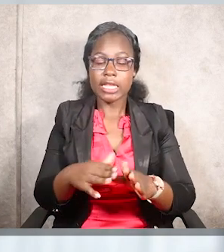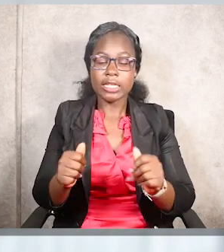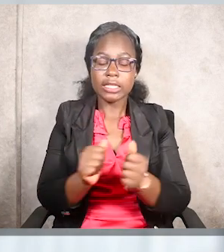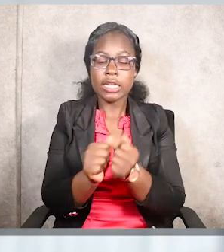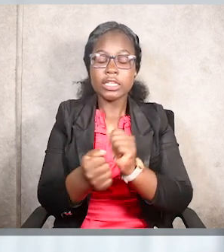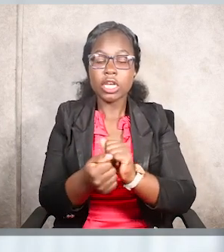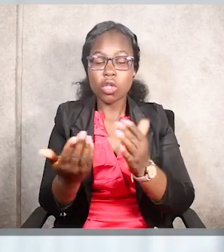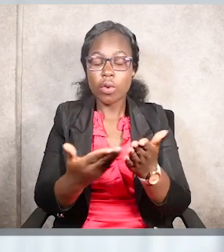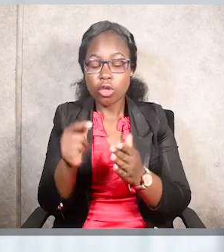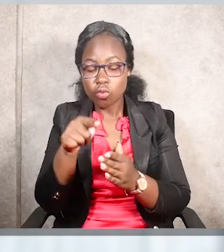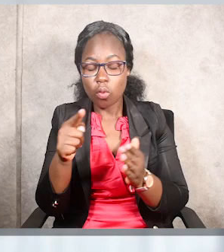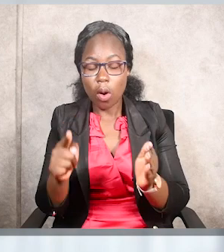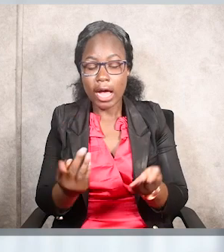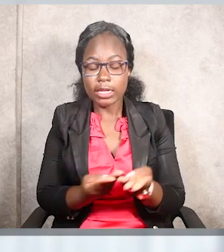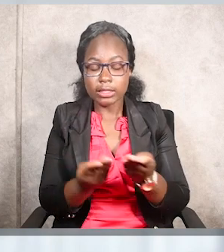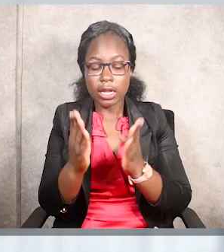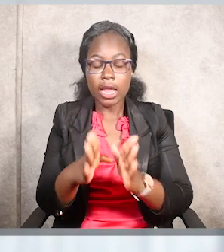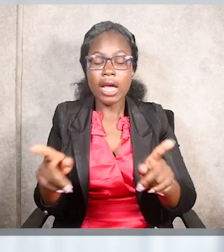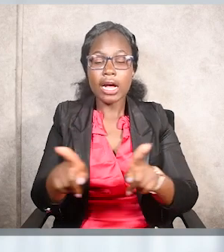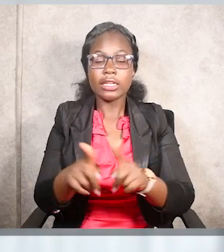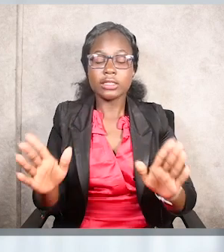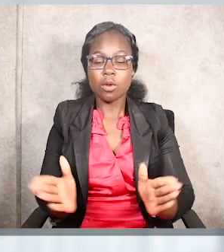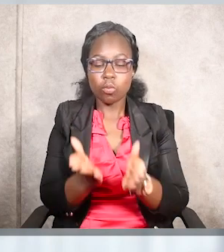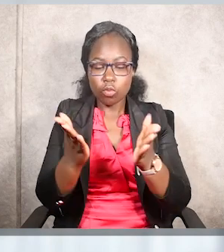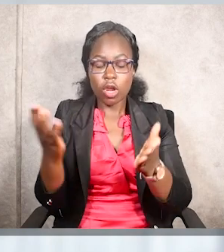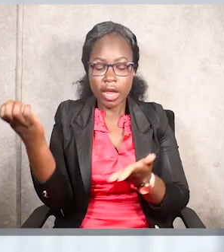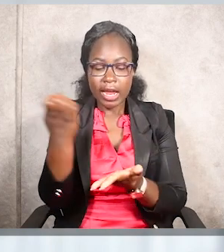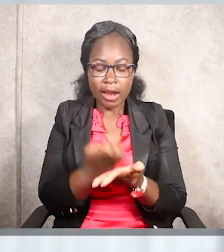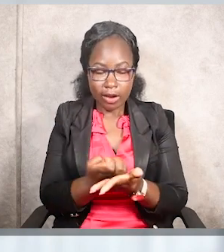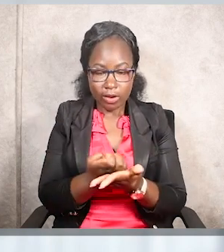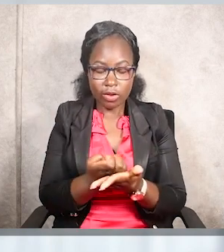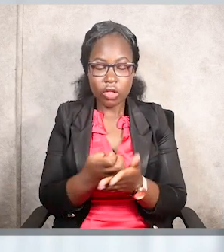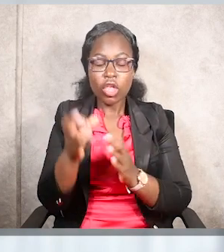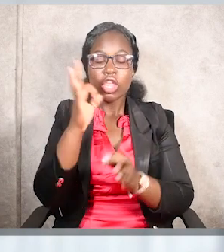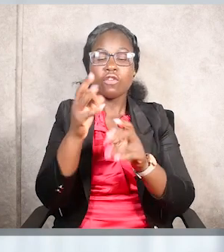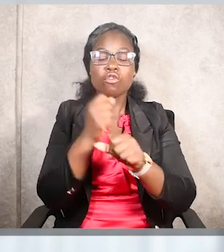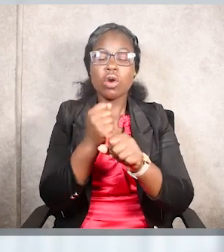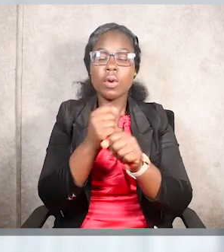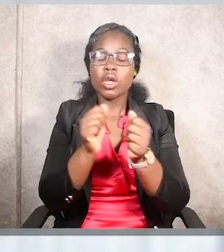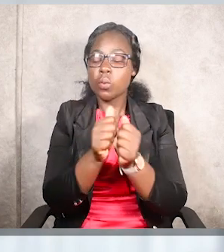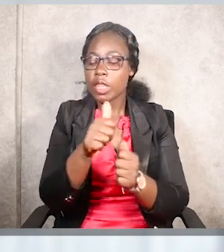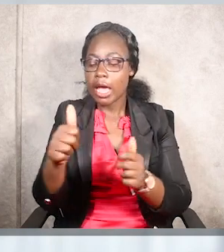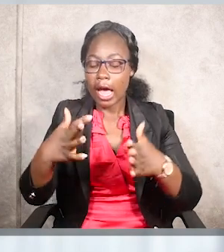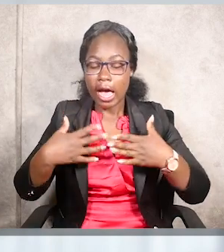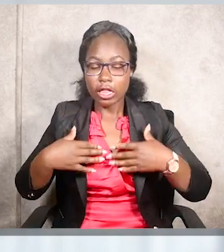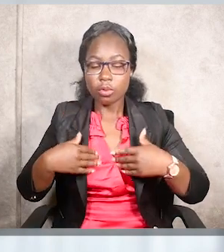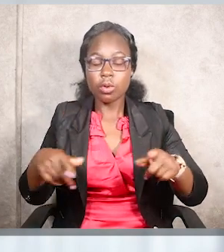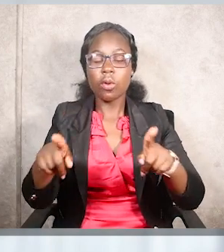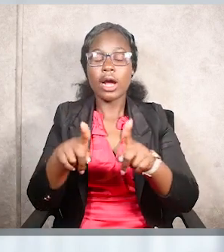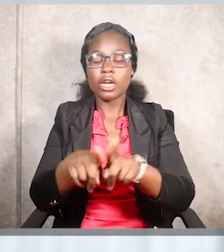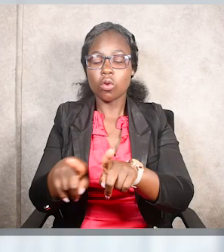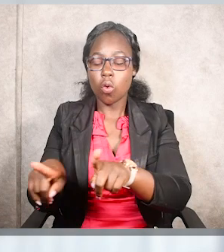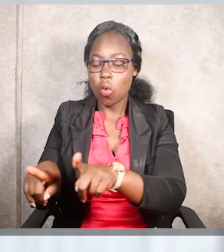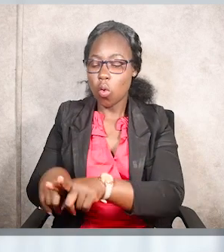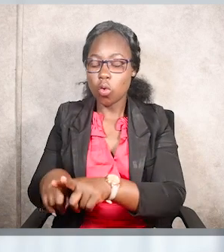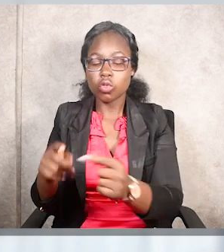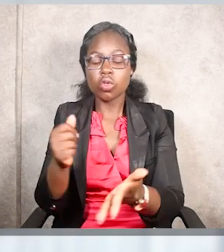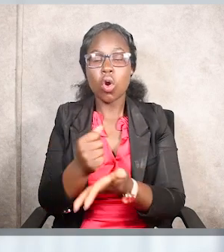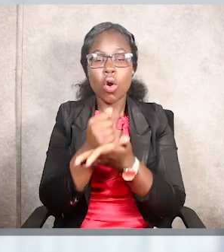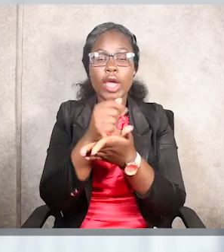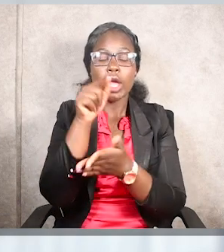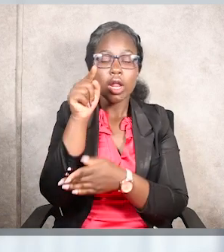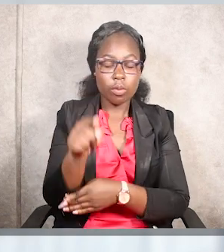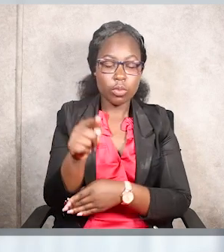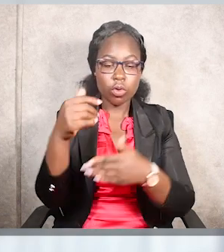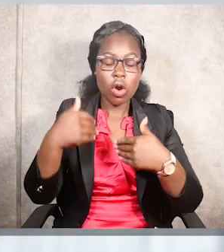an entrepreneur. It helps to boost employee morale if you're working with other people, and also help you